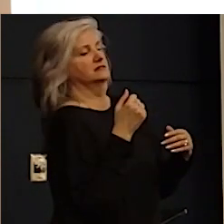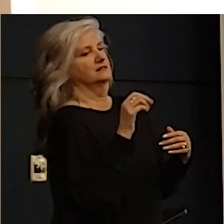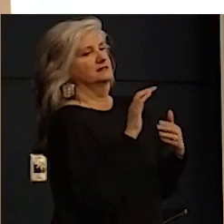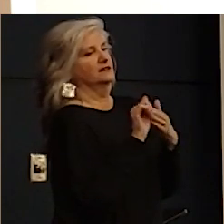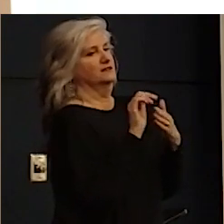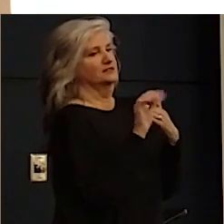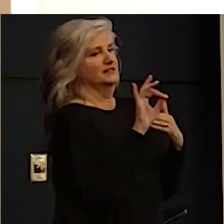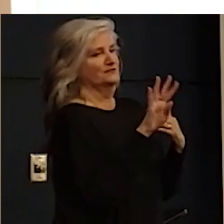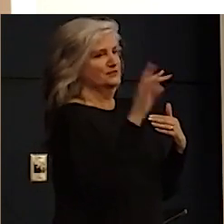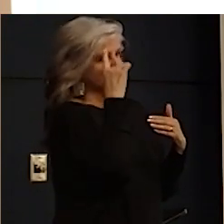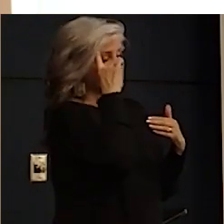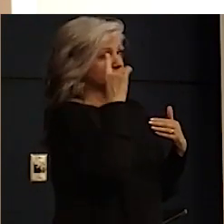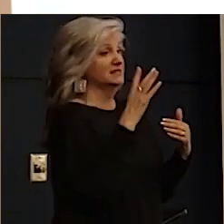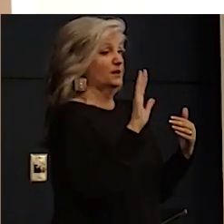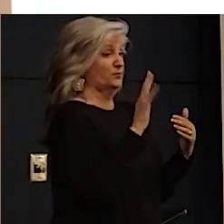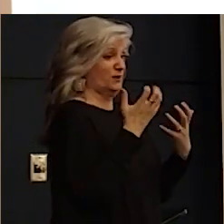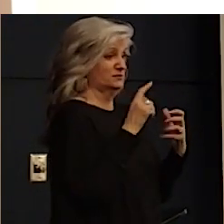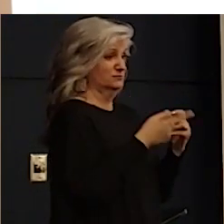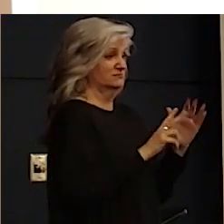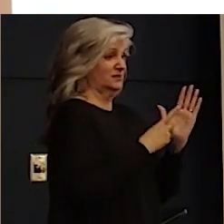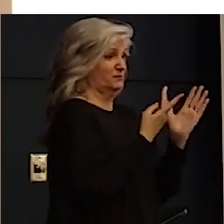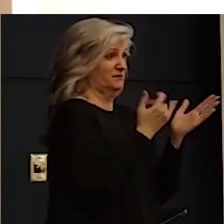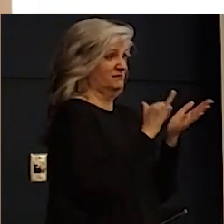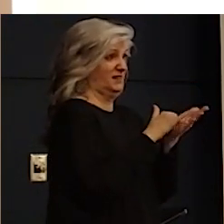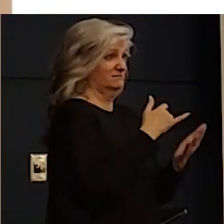to $23.20.